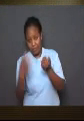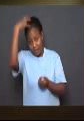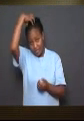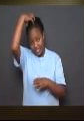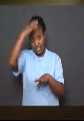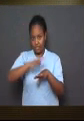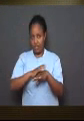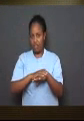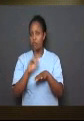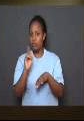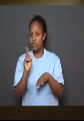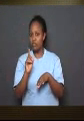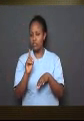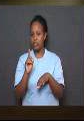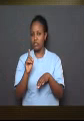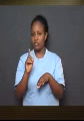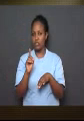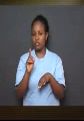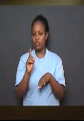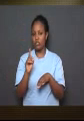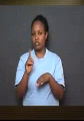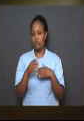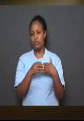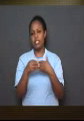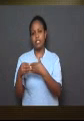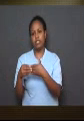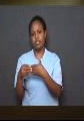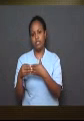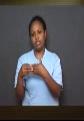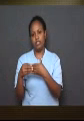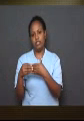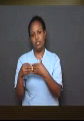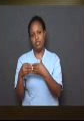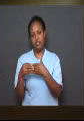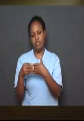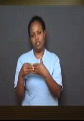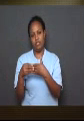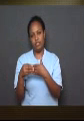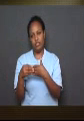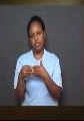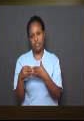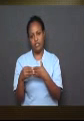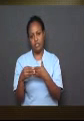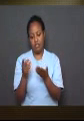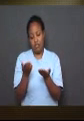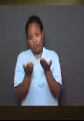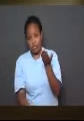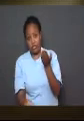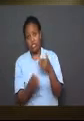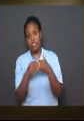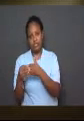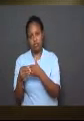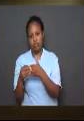Favoritism in government can lead to promotions. At its worst, of course,